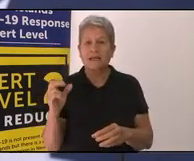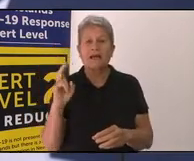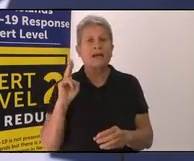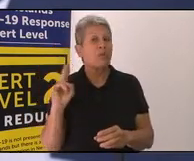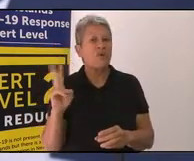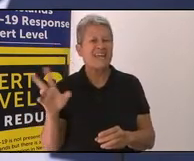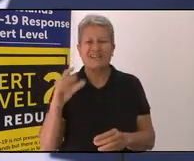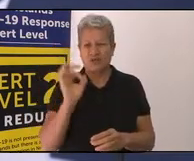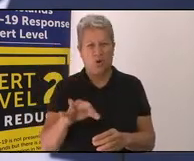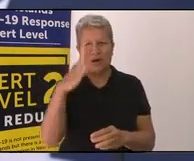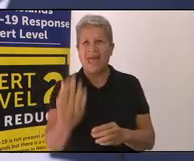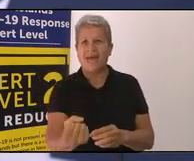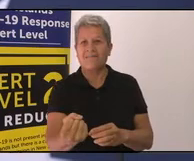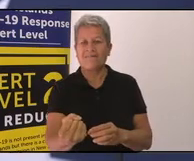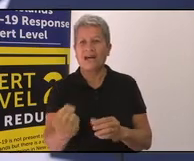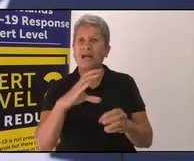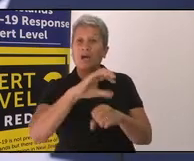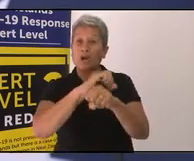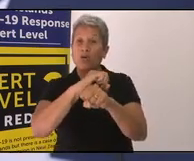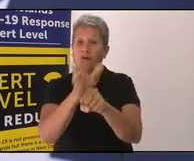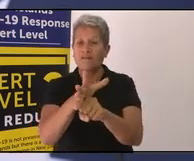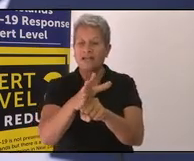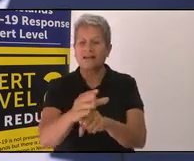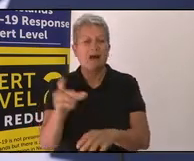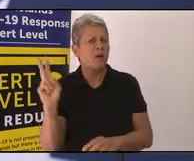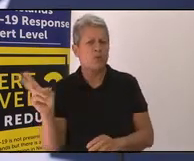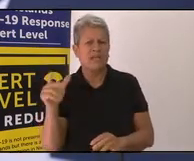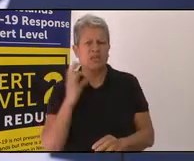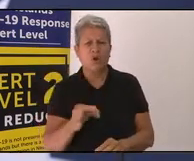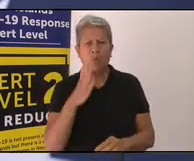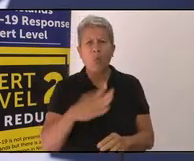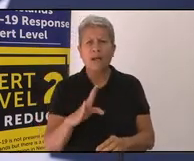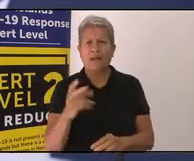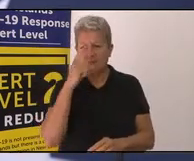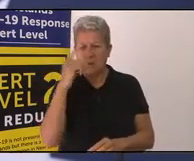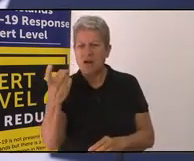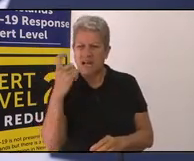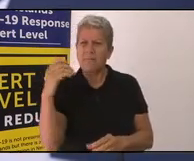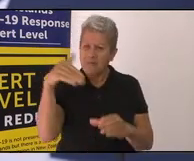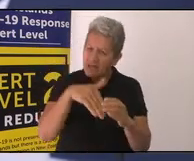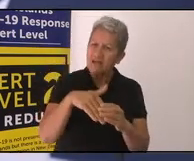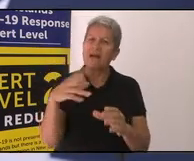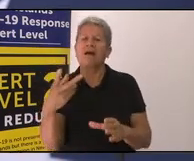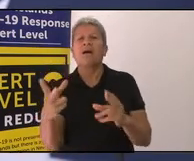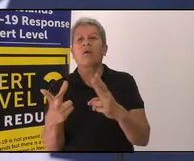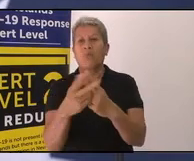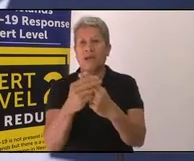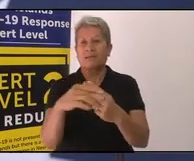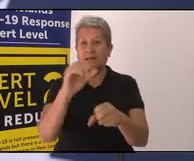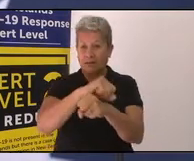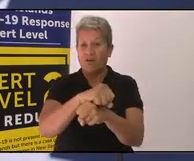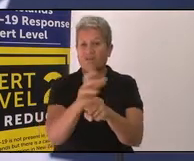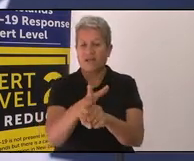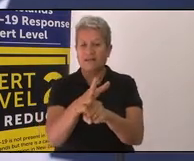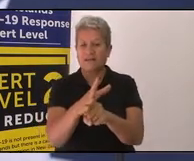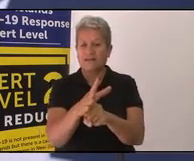out. And we must not do anything to jeopardize the safety of our people. While we acknowledge that at